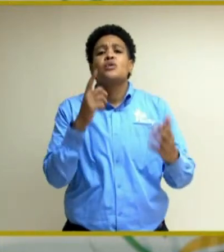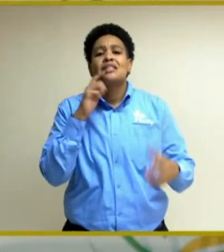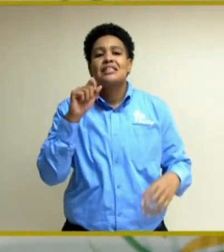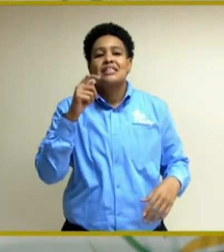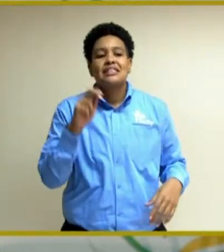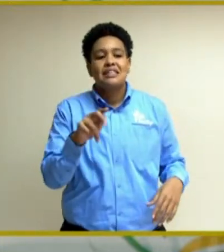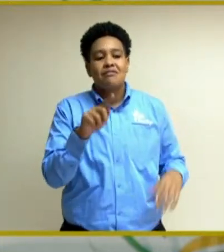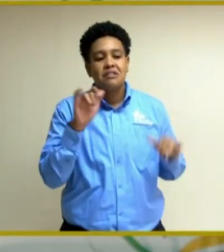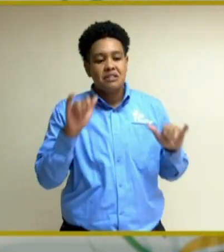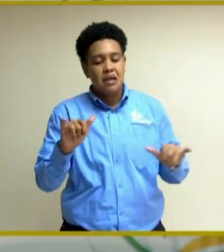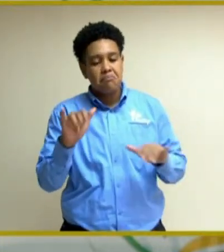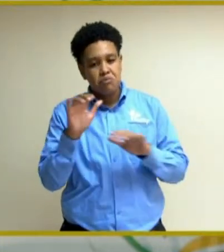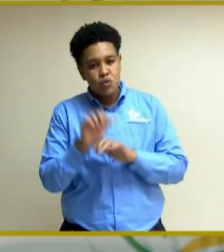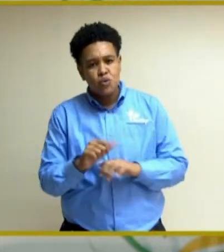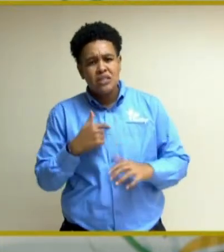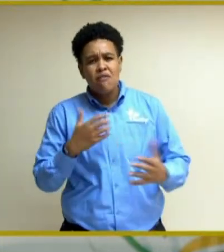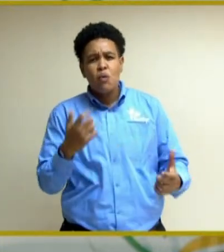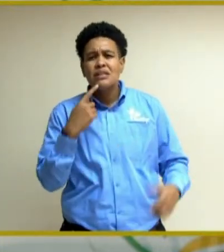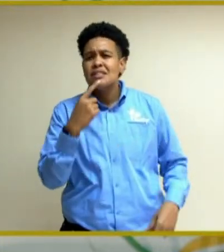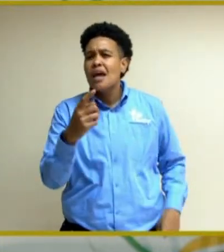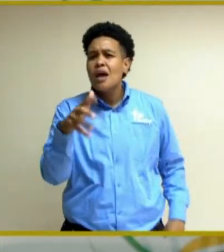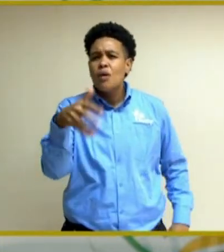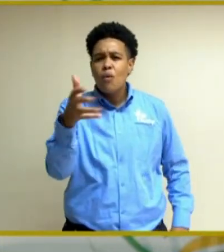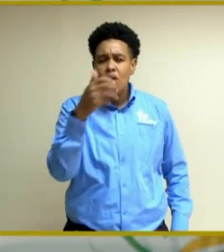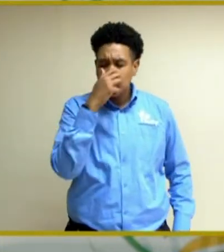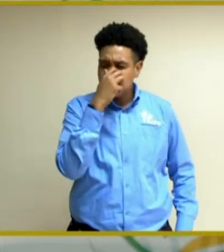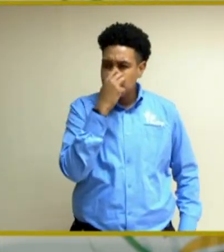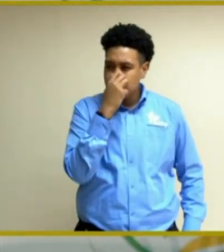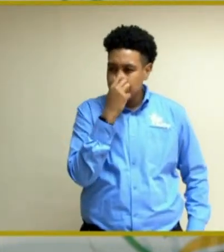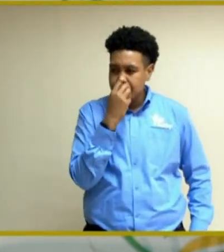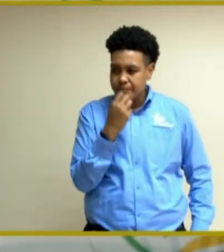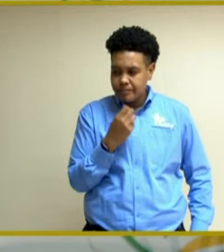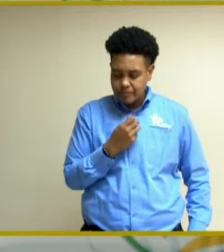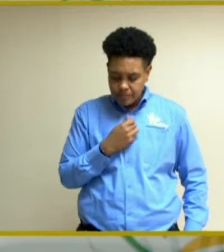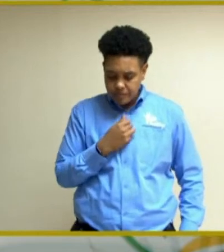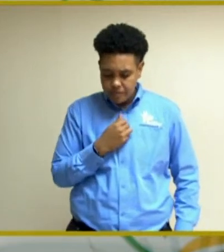course, as usual. I want to say that the